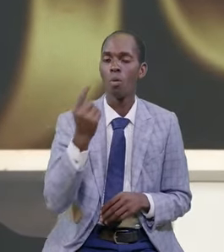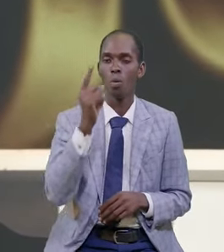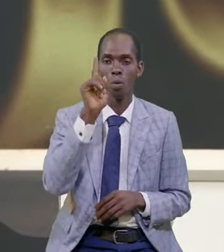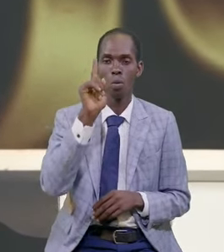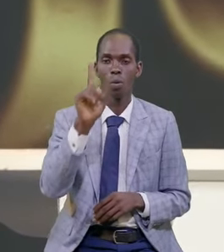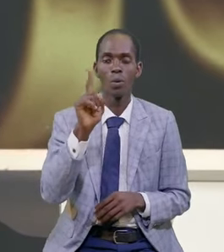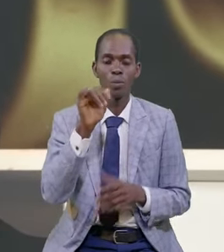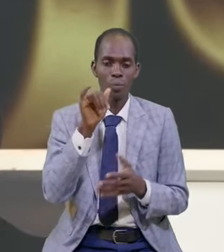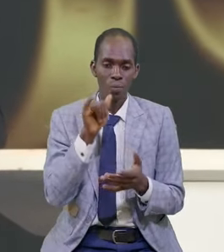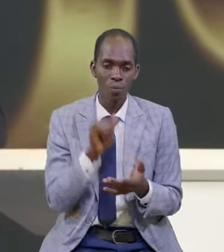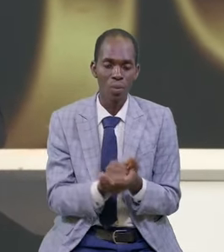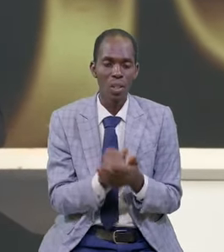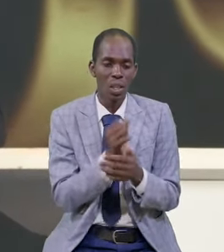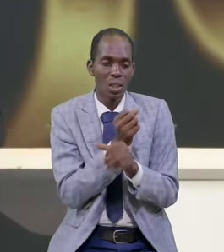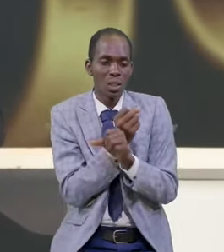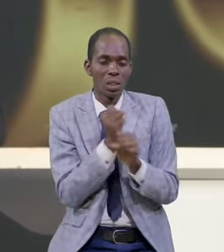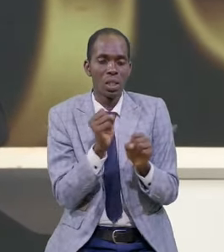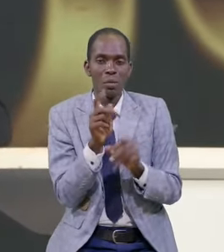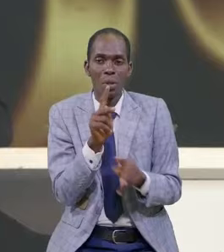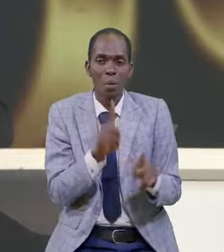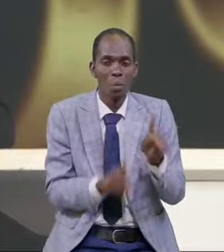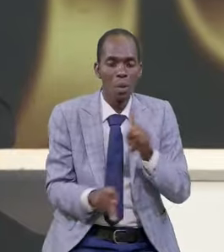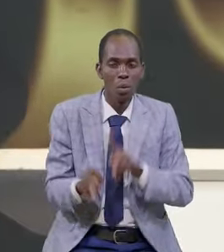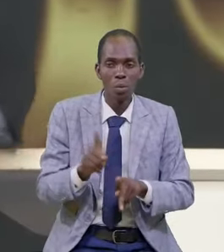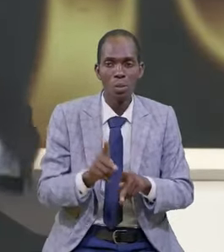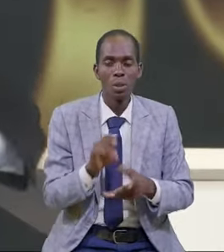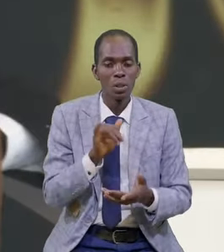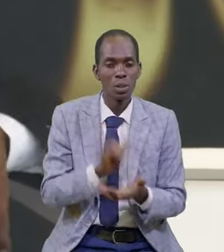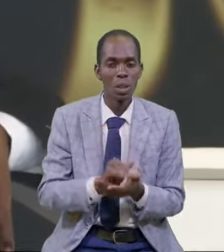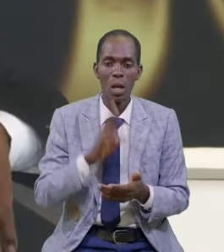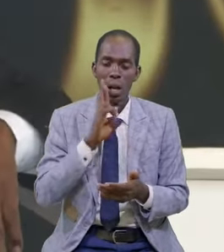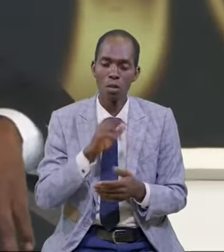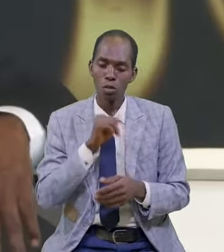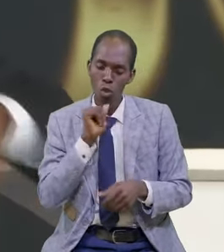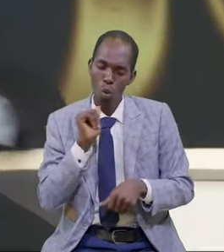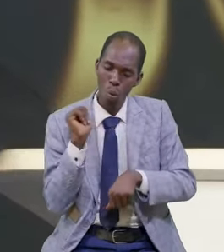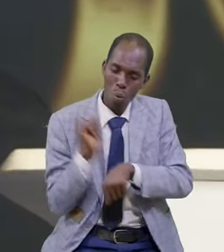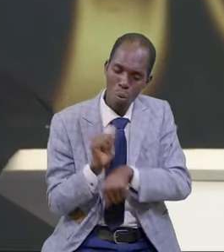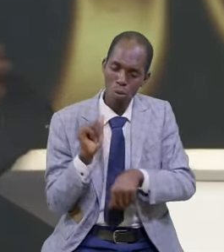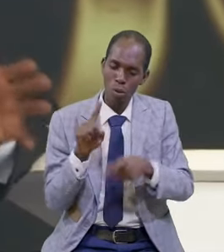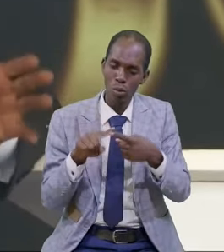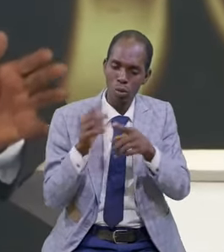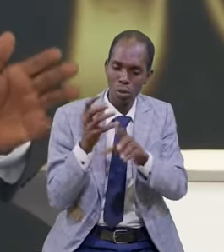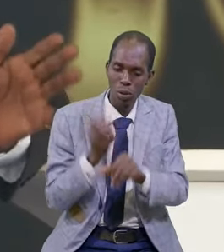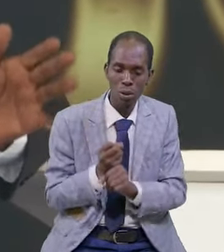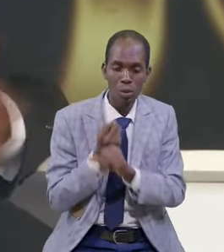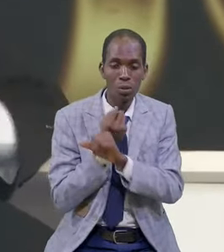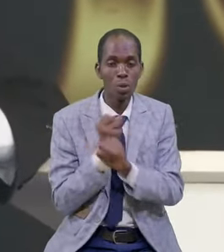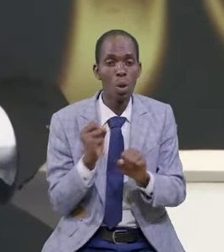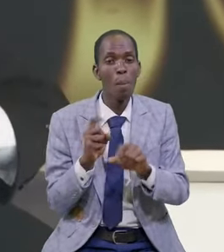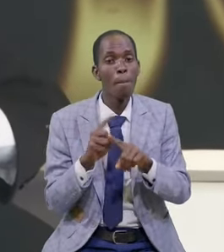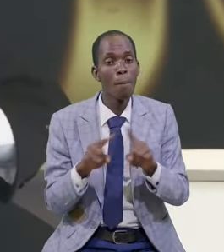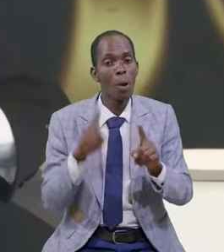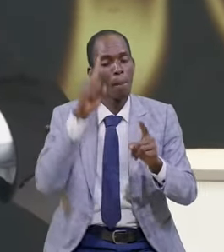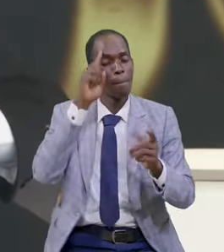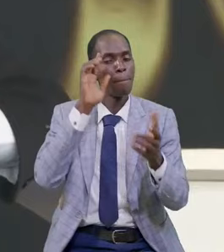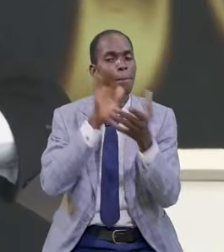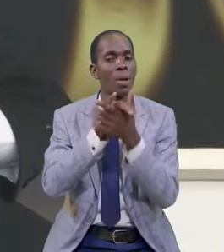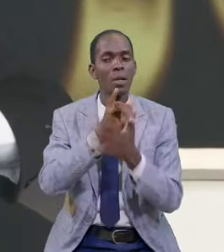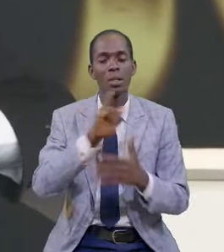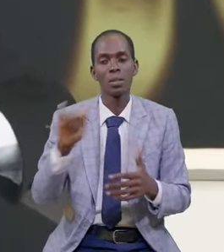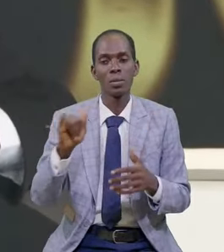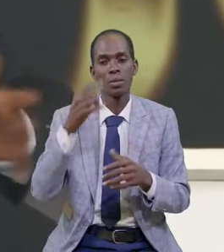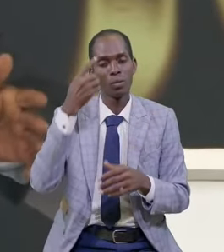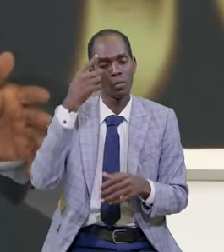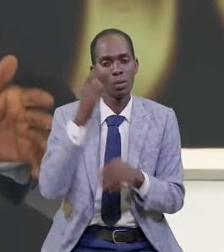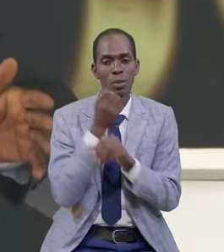people who are not working for salvation but they believing for salvation the Believers on him